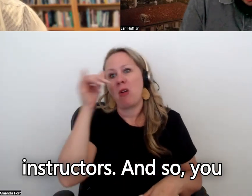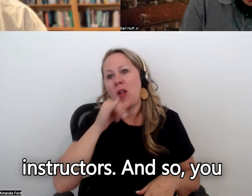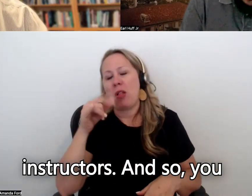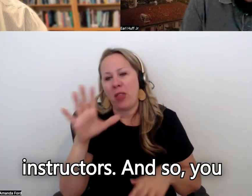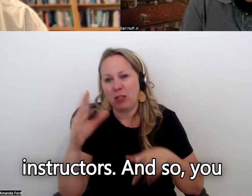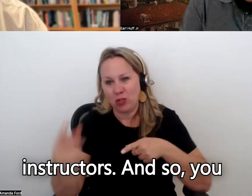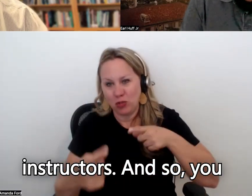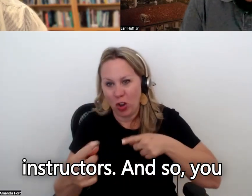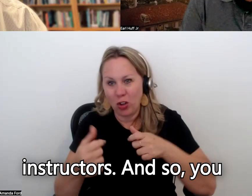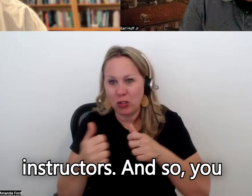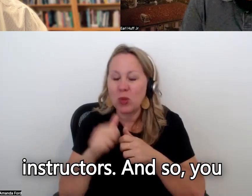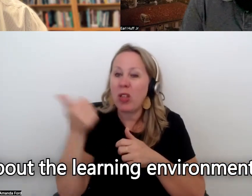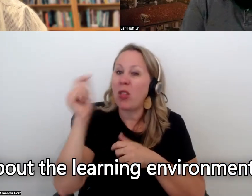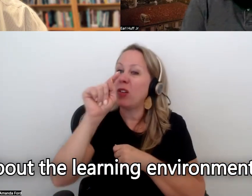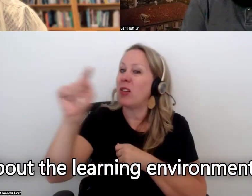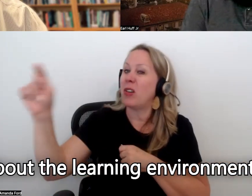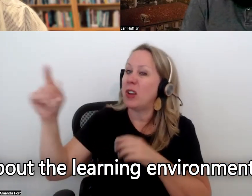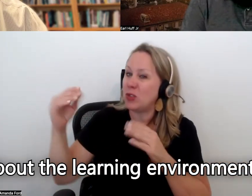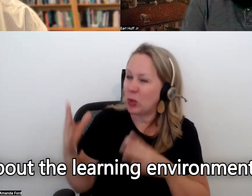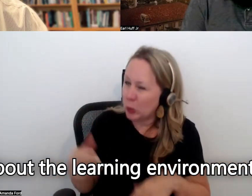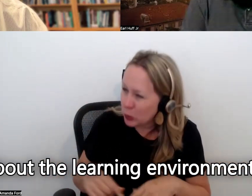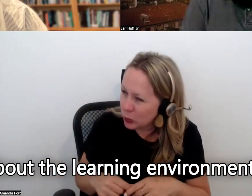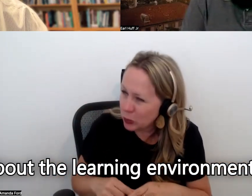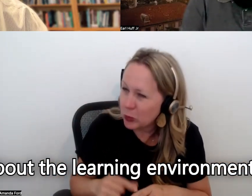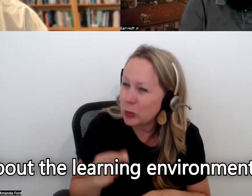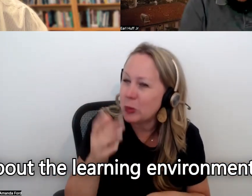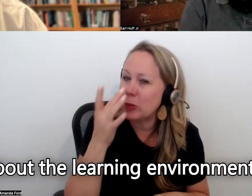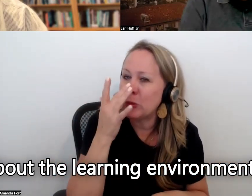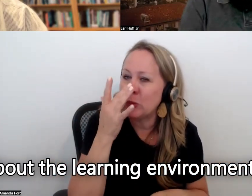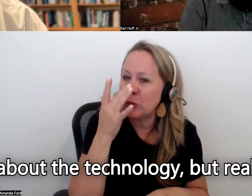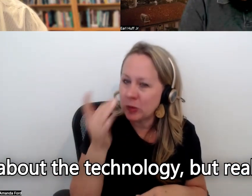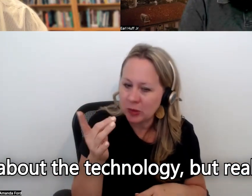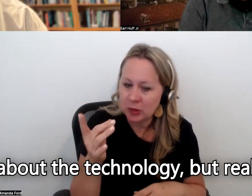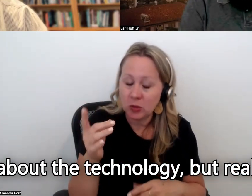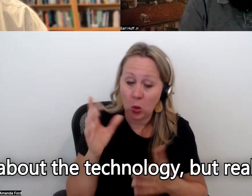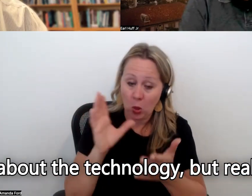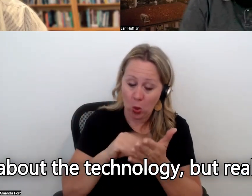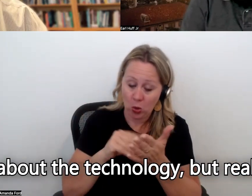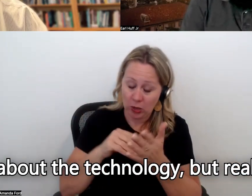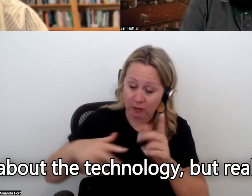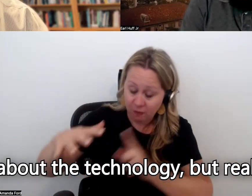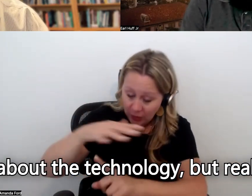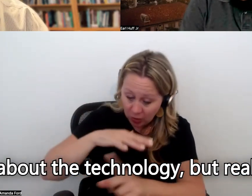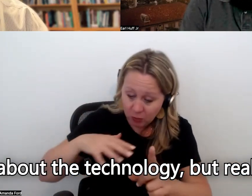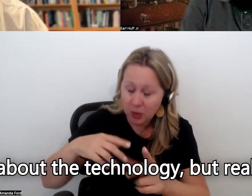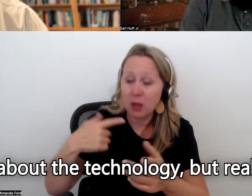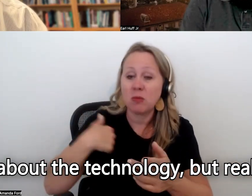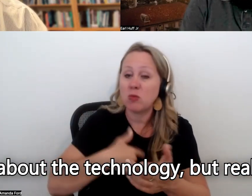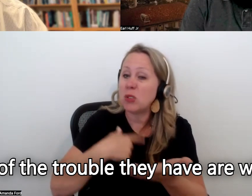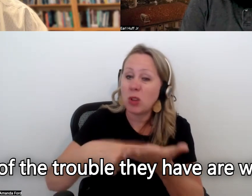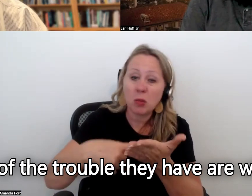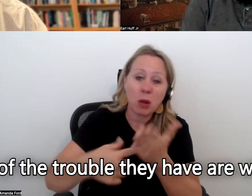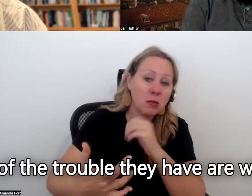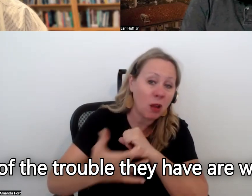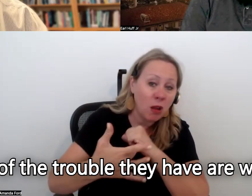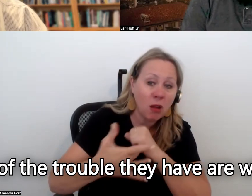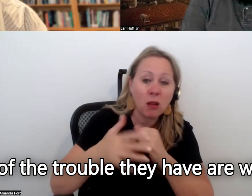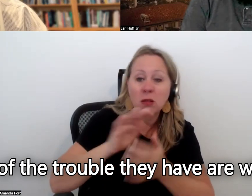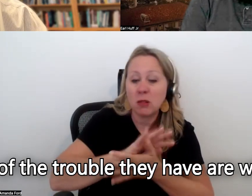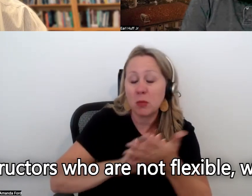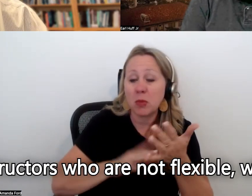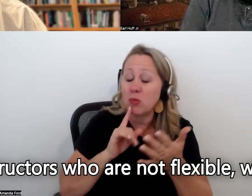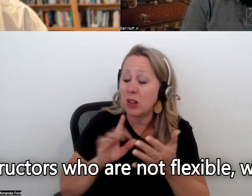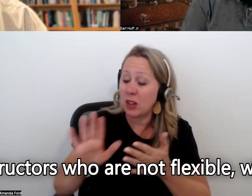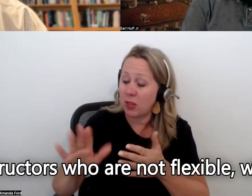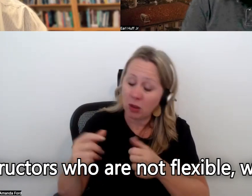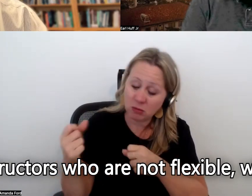Mhm. And so you talk about the learning environments, we talk about the technology, but really a lot of the trouble they have